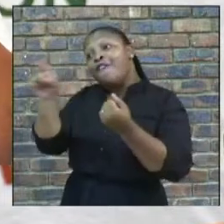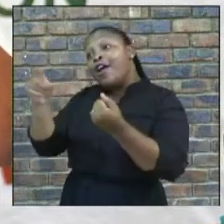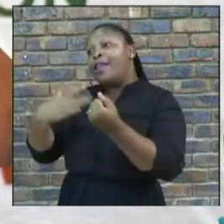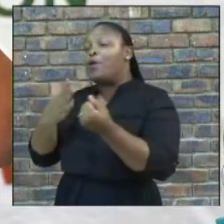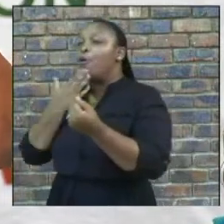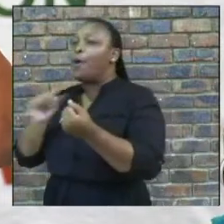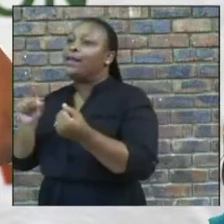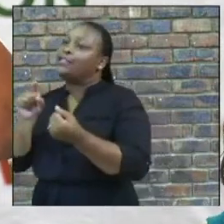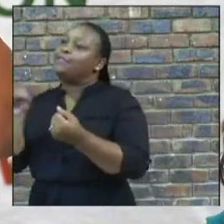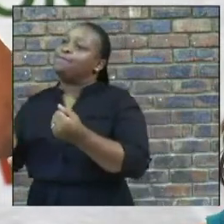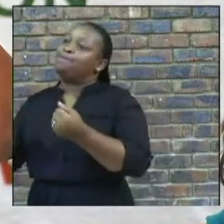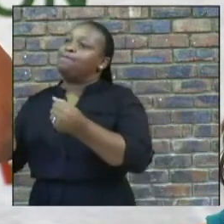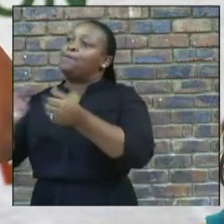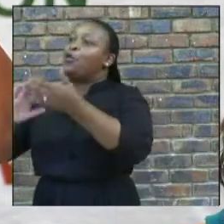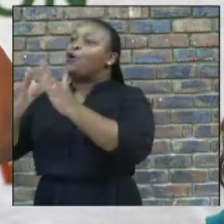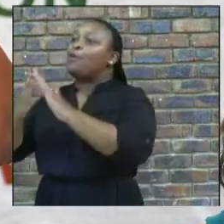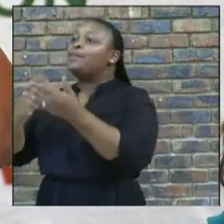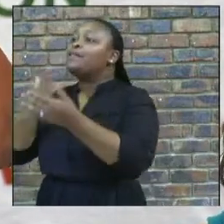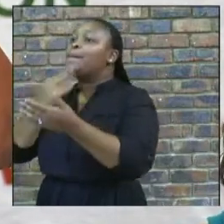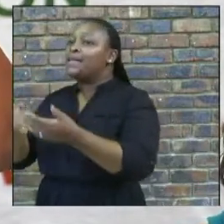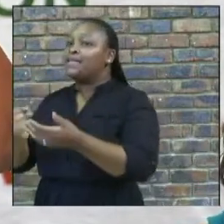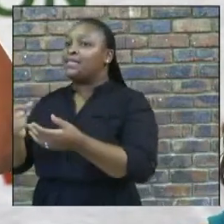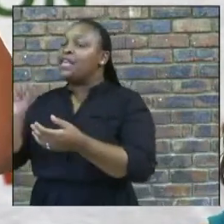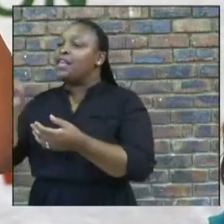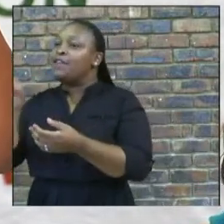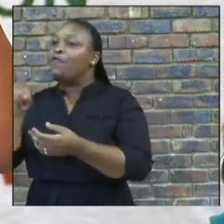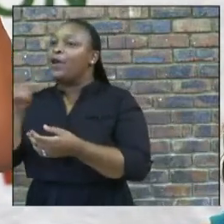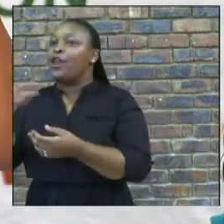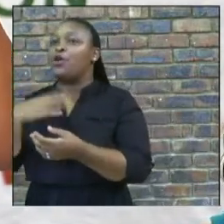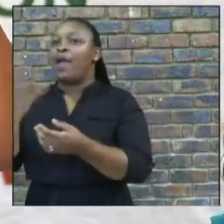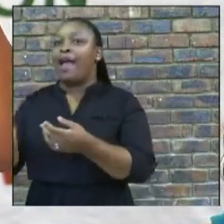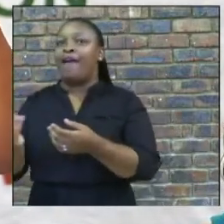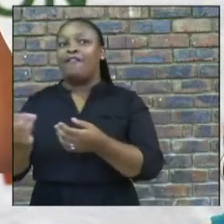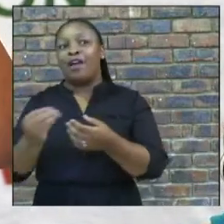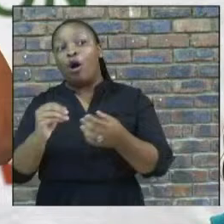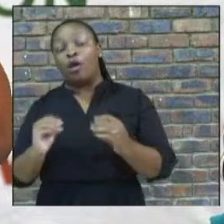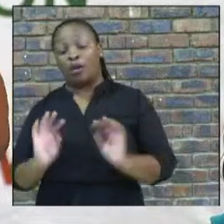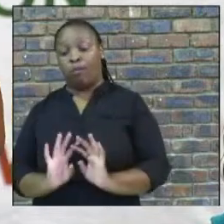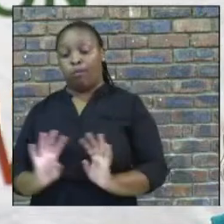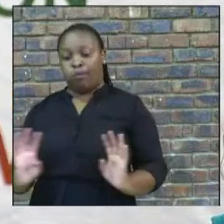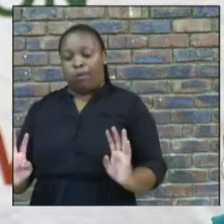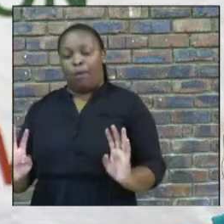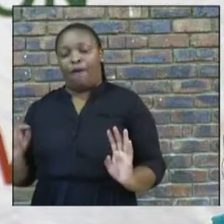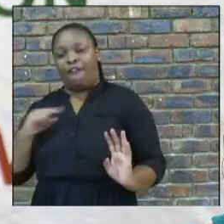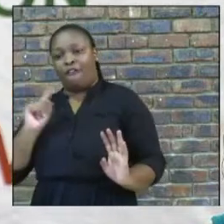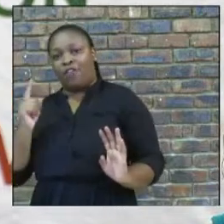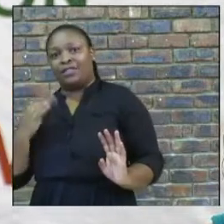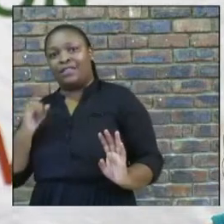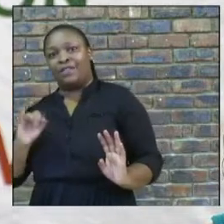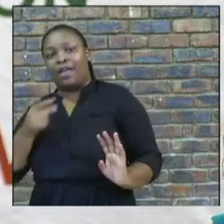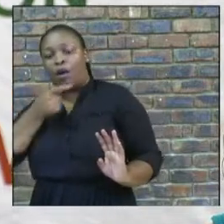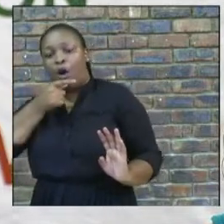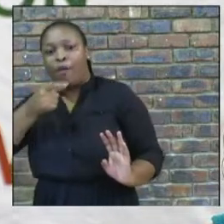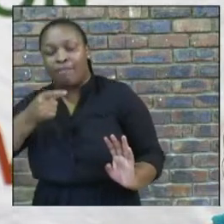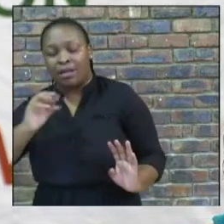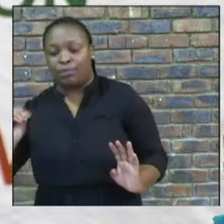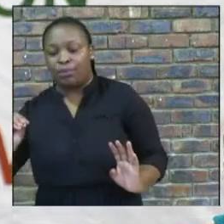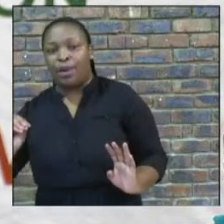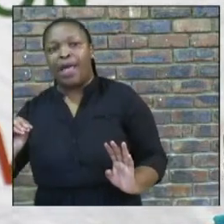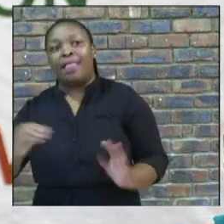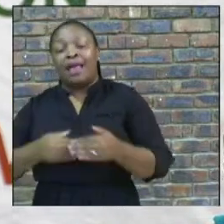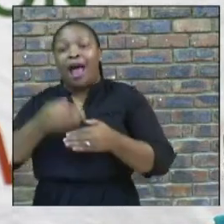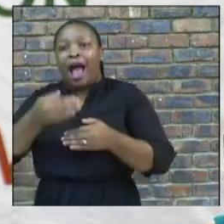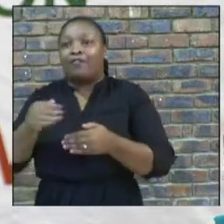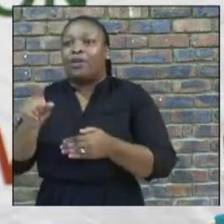di comment. Then after that re tla ko lona, then we move towards the other presentation. Thank you very